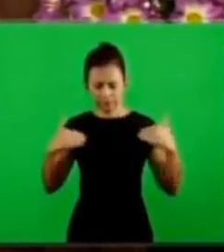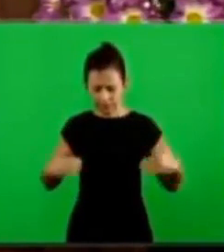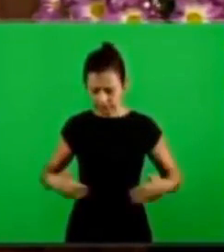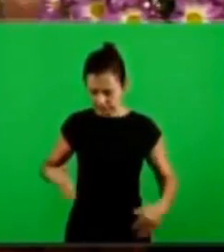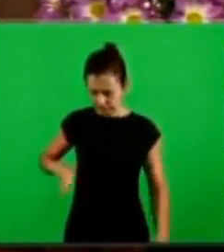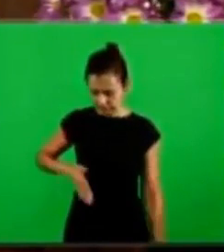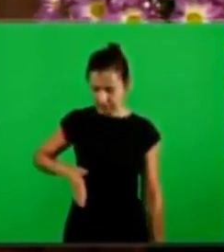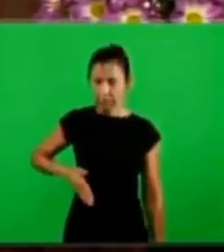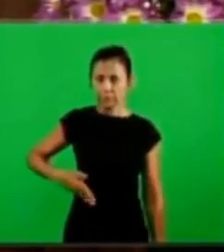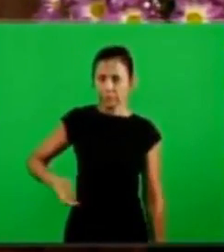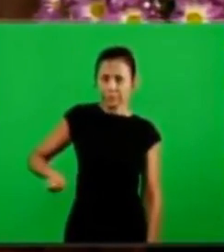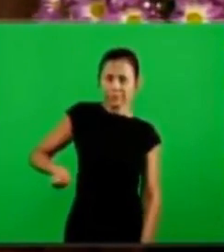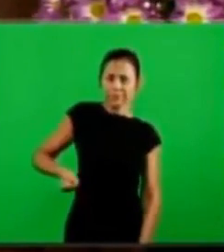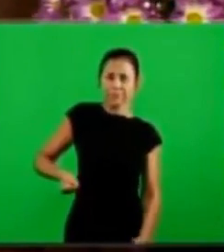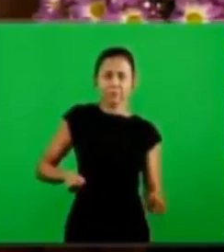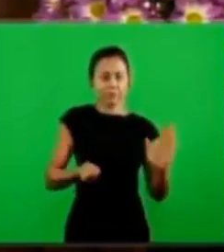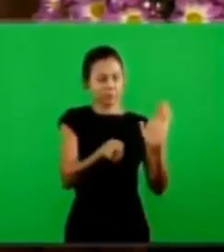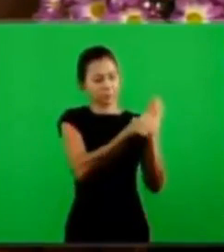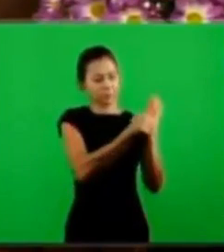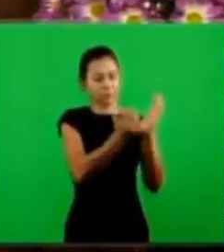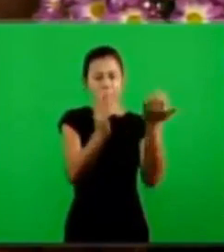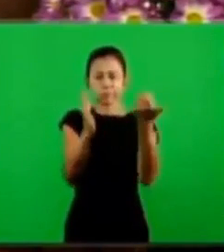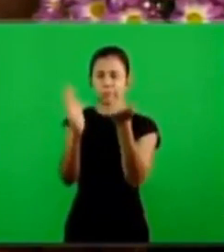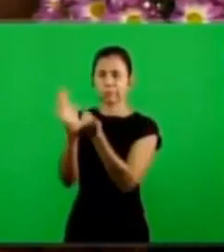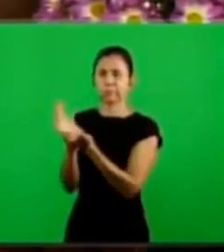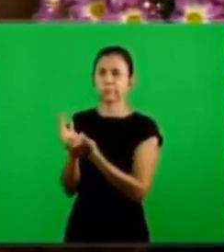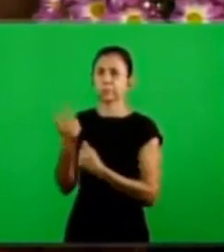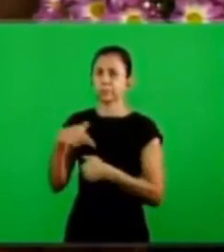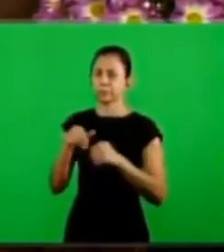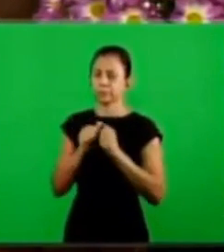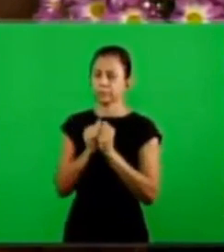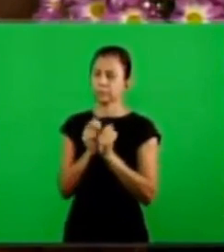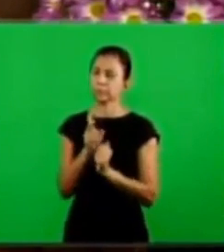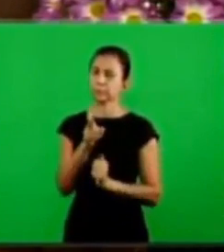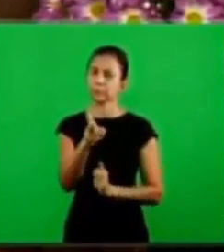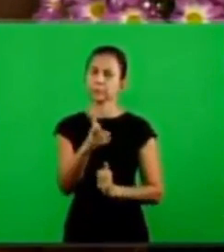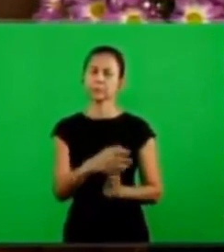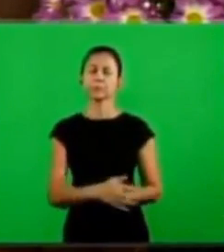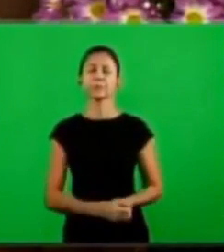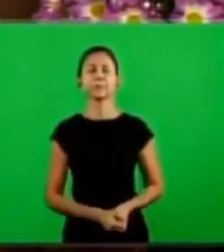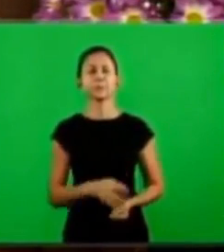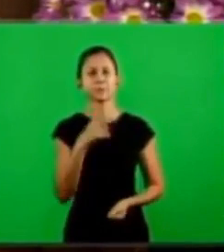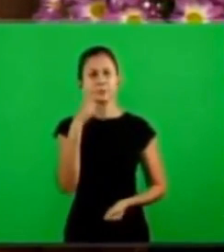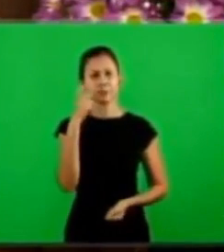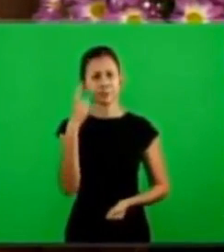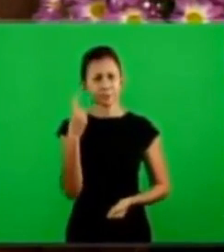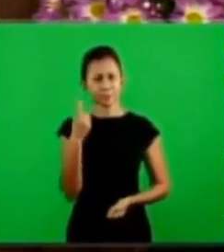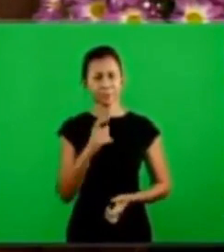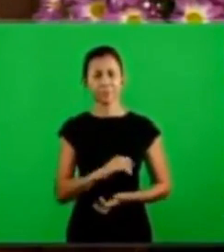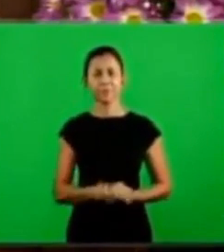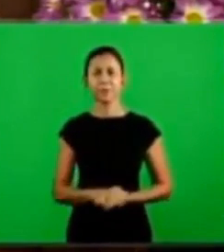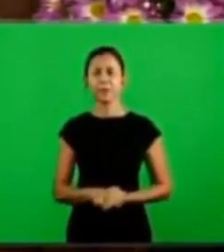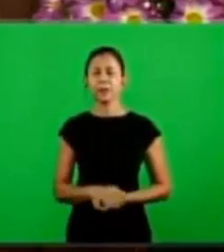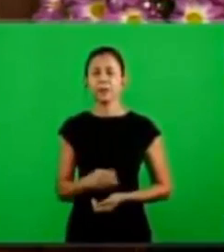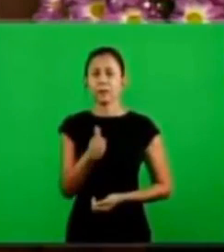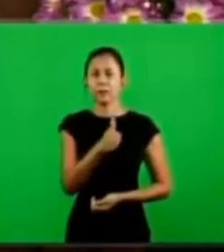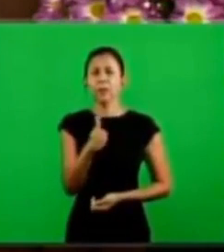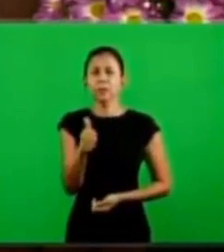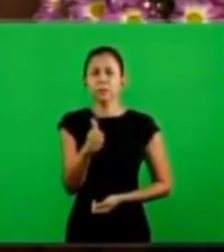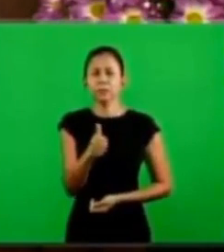signs, the body's here, all the wounds, all the signs. Now we're together and again can go ahead and move